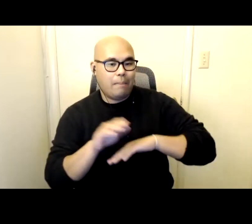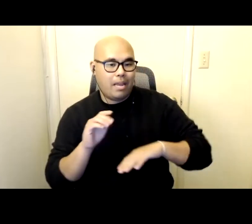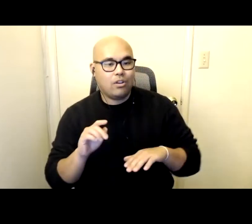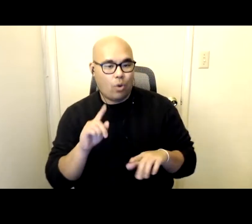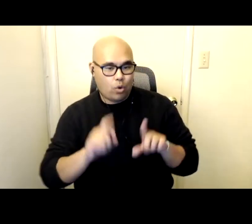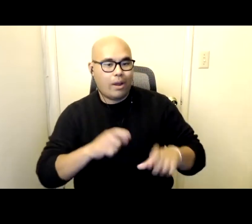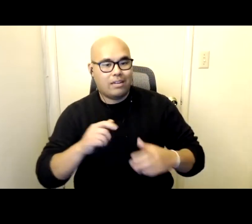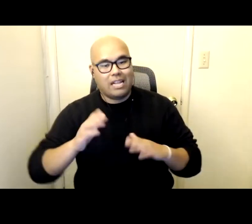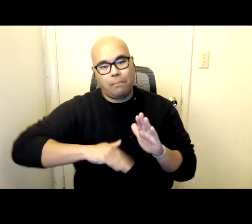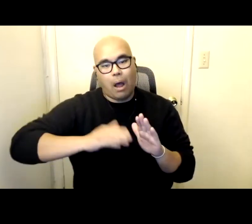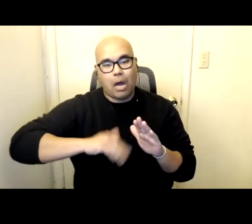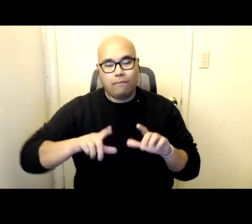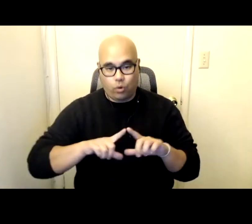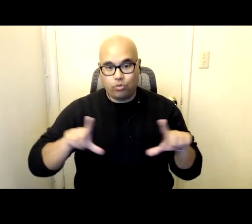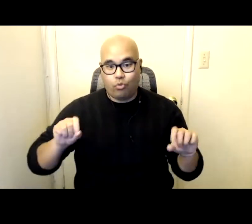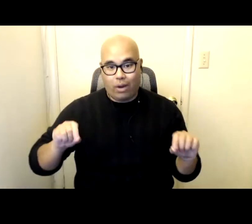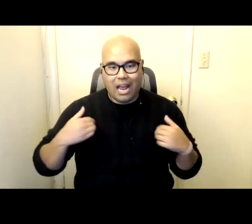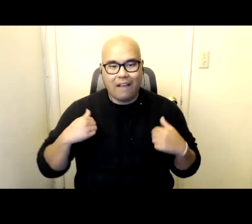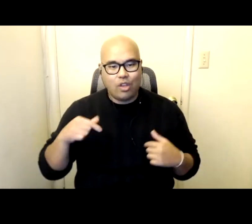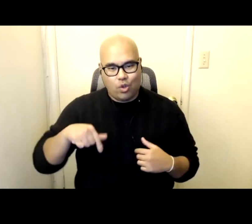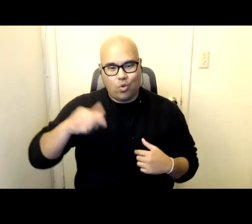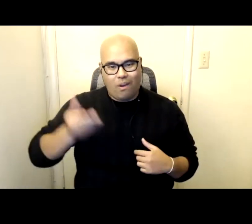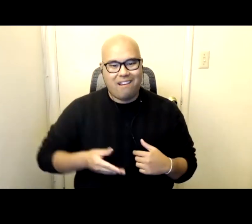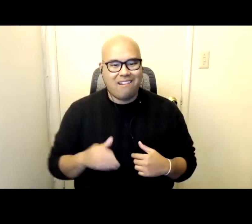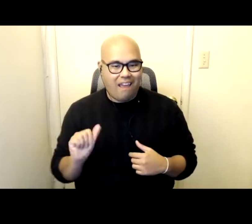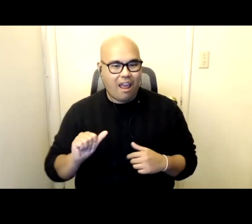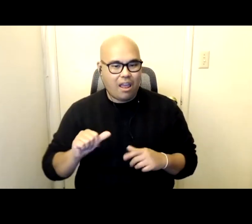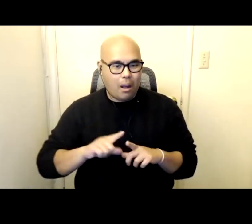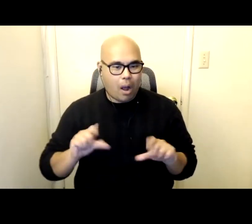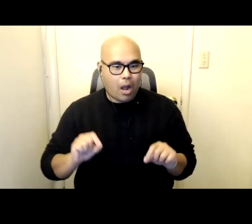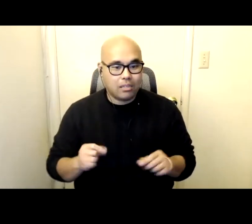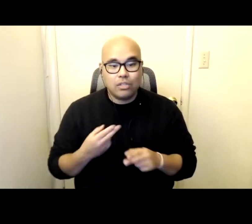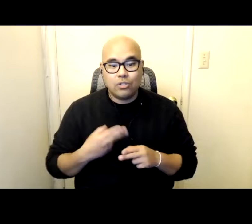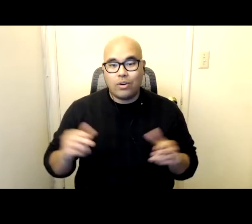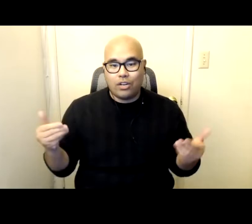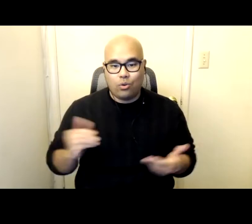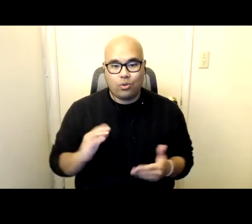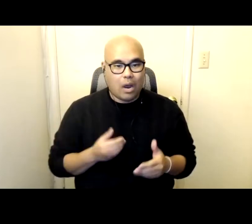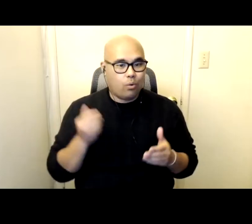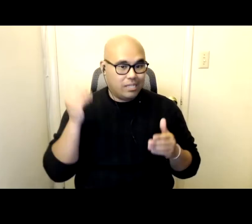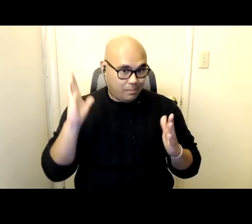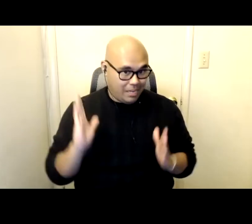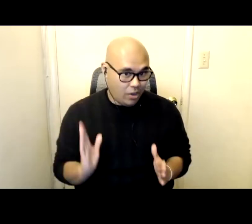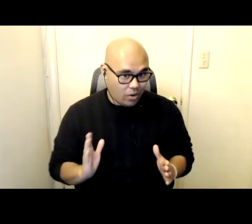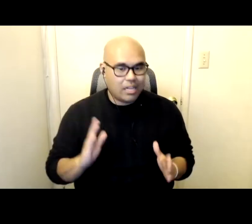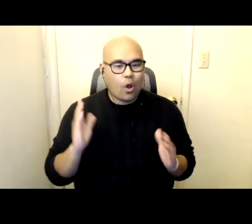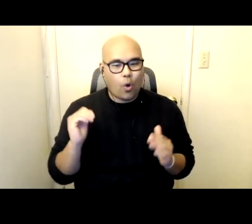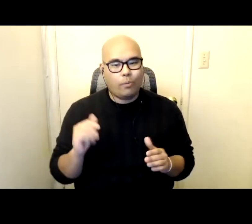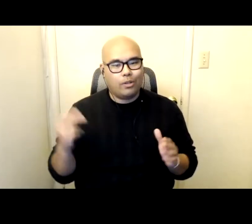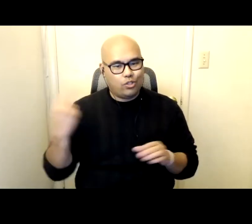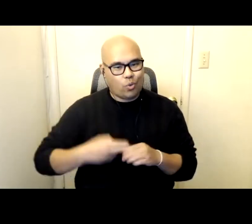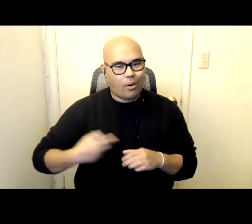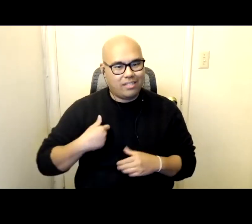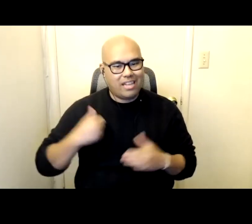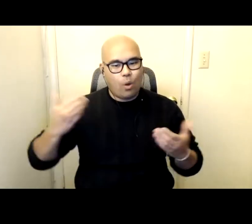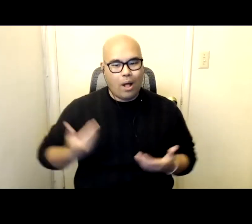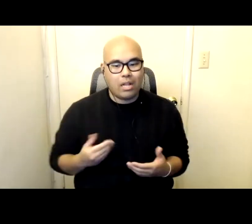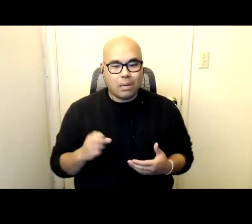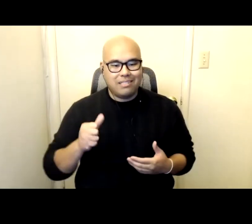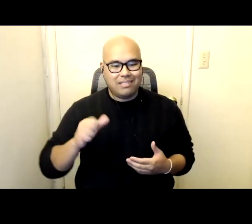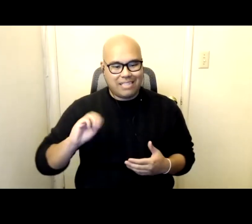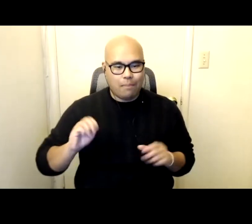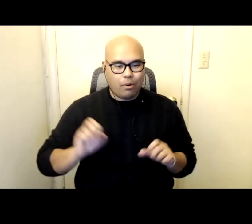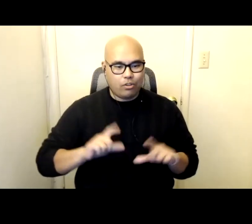bottom of your screen. I am going to briefly introduce our speakers and then hope you'll join me in welcoming Sam on screen to